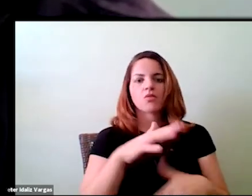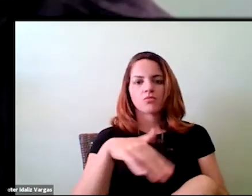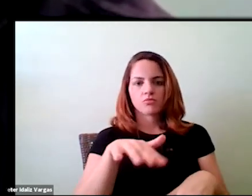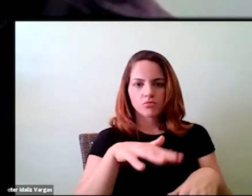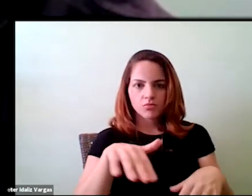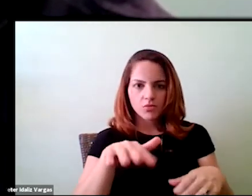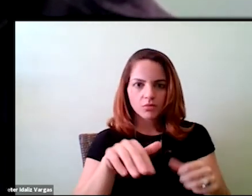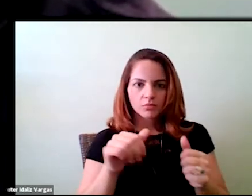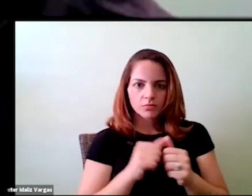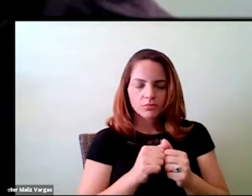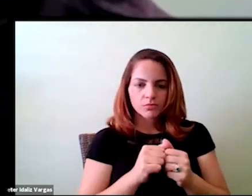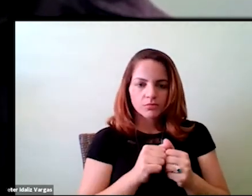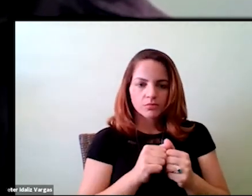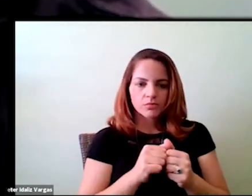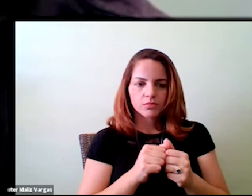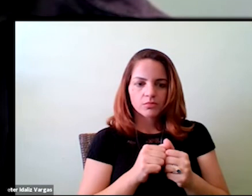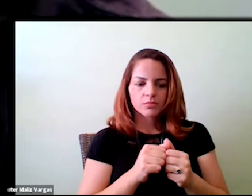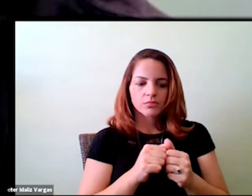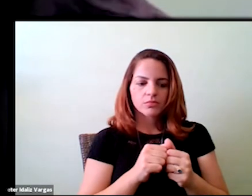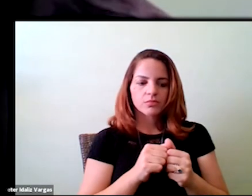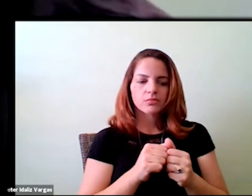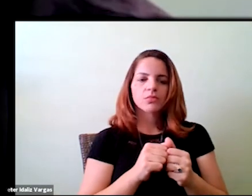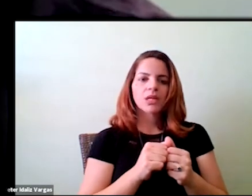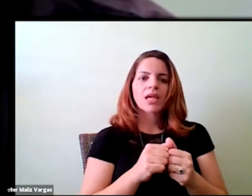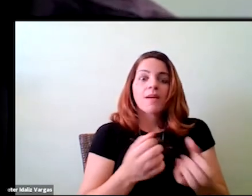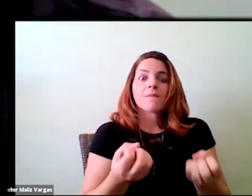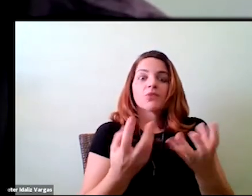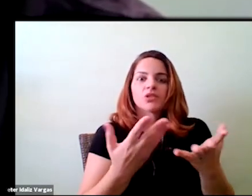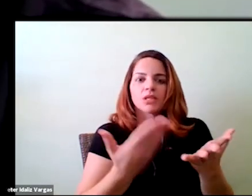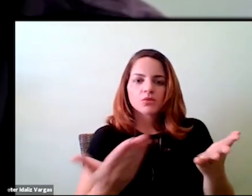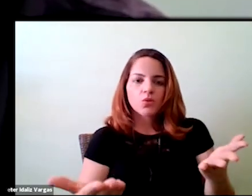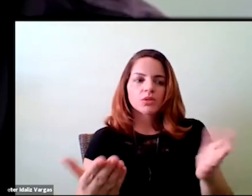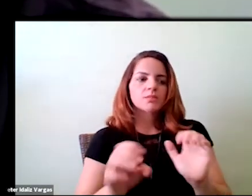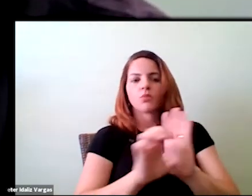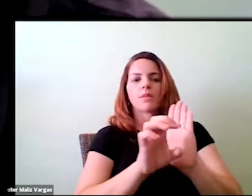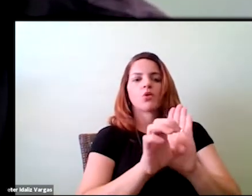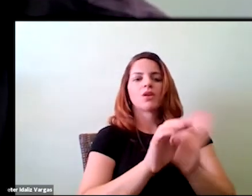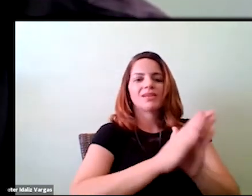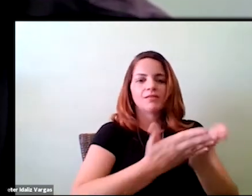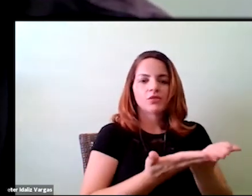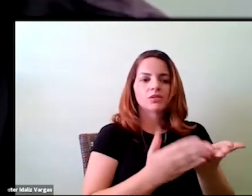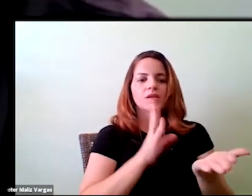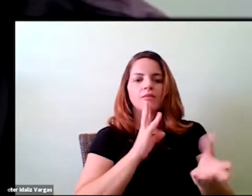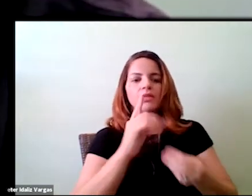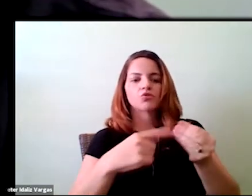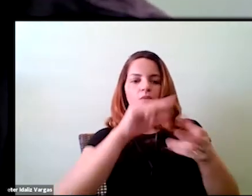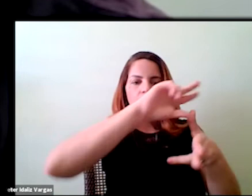that's being published recently. So that's definitely an area that we're going to be collecting more in.